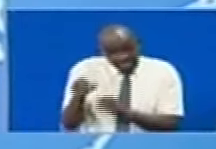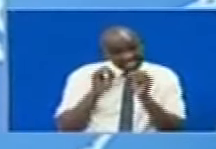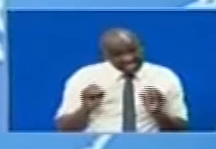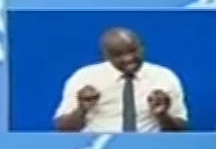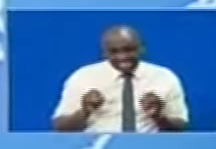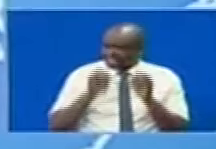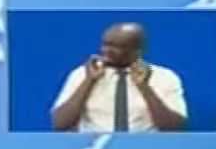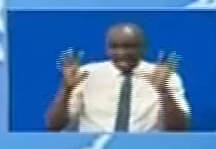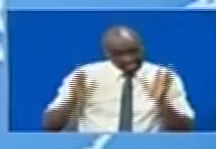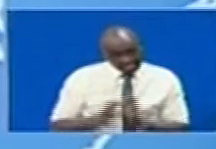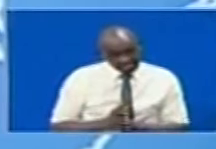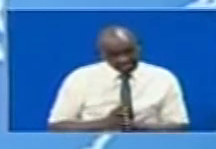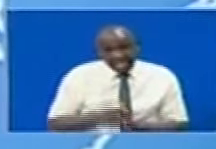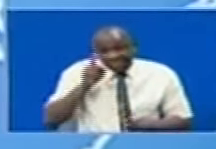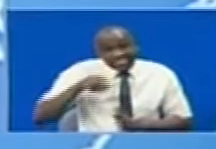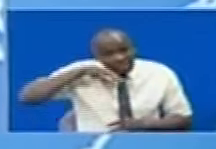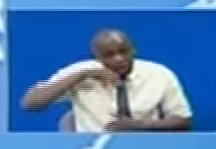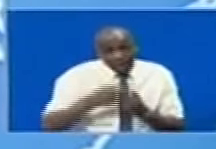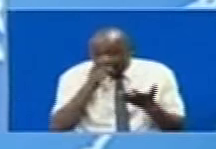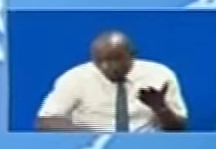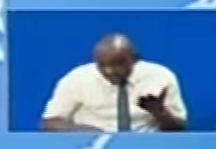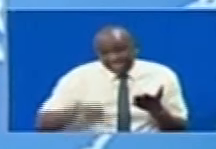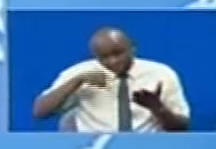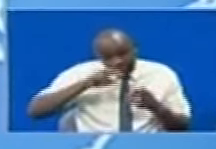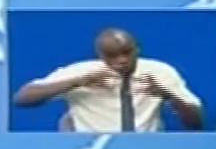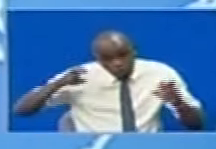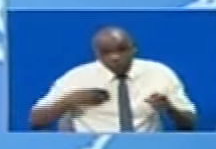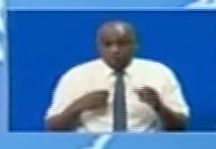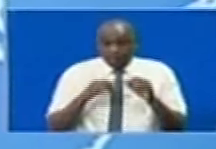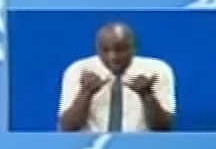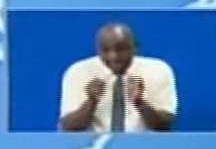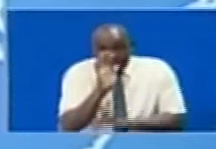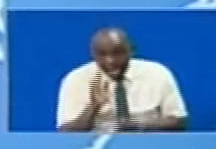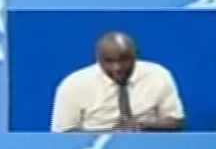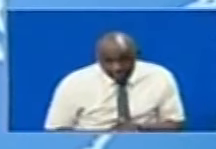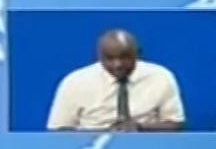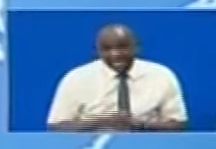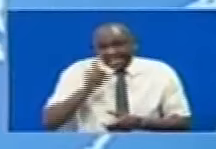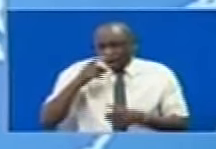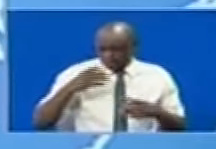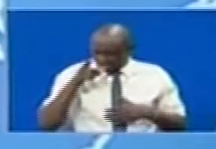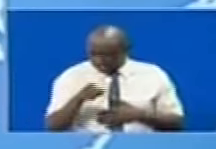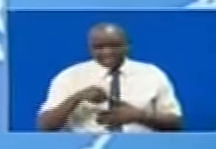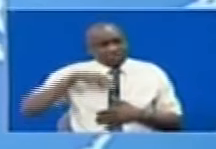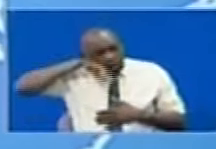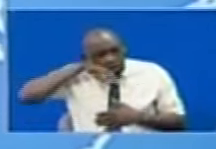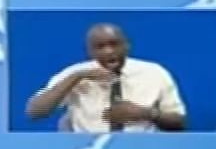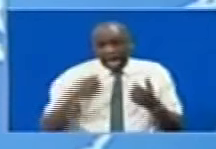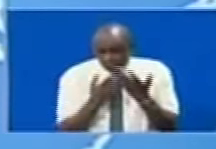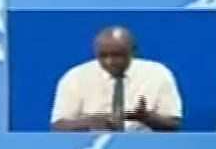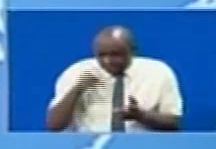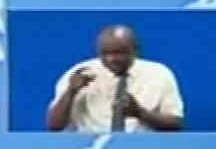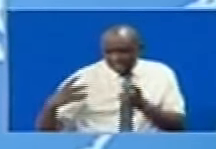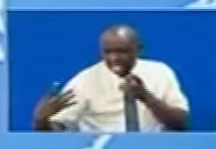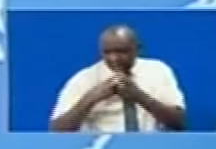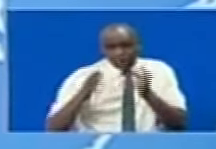the explosives or the drugs? Well, such dogs are only looking for their favorite toy. Detection canines are trained to associate their favorite toy